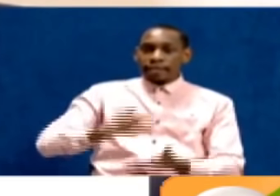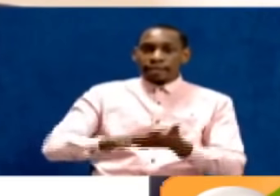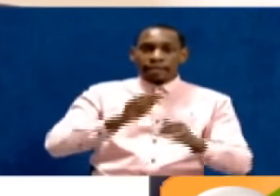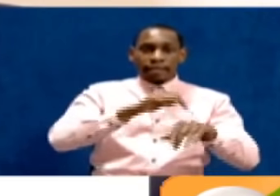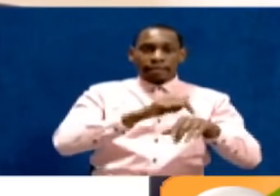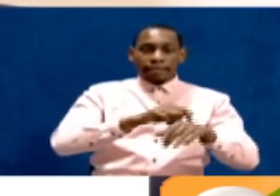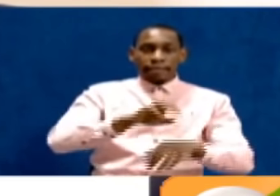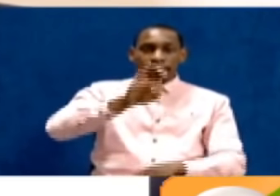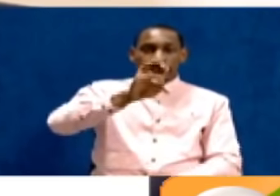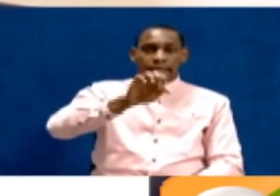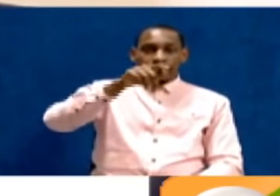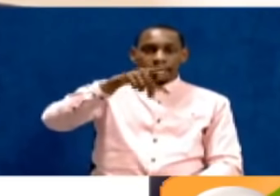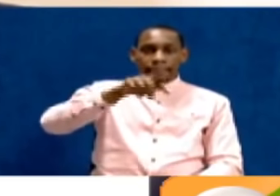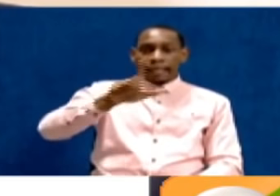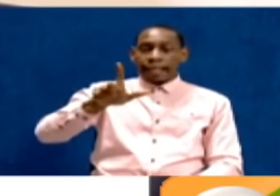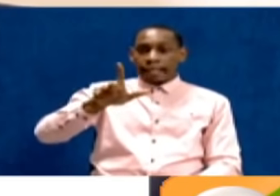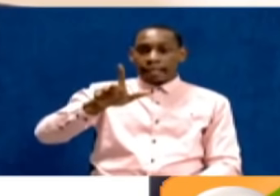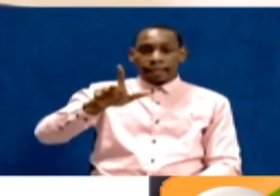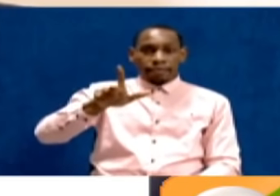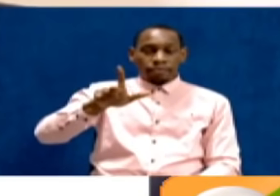I go into the Premier League,